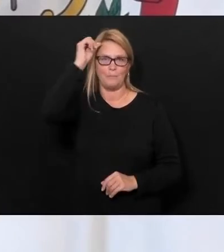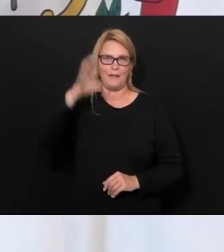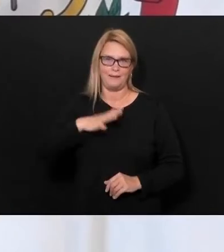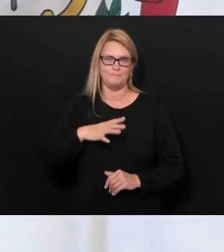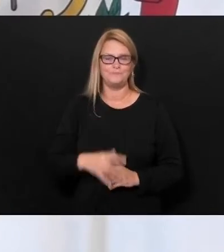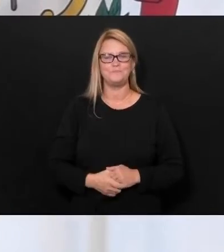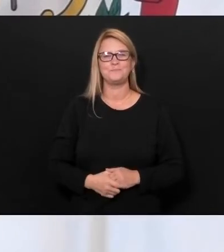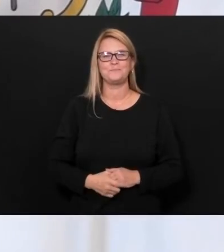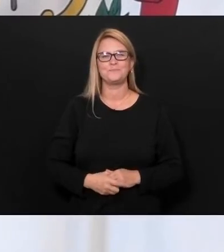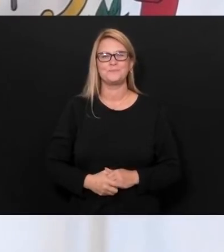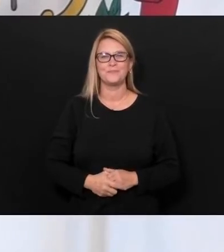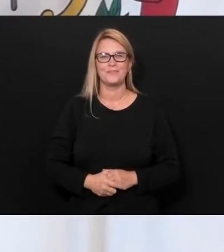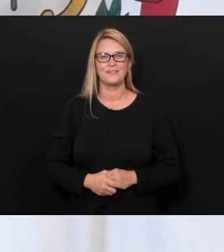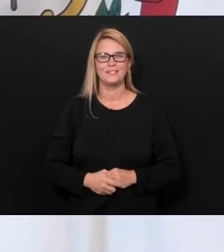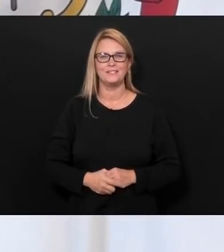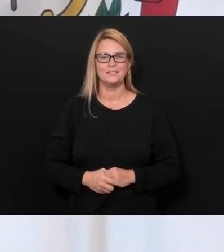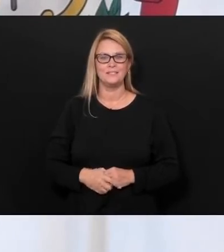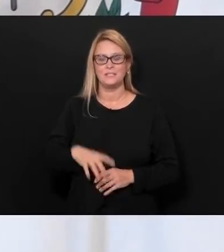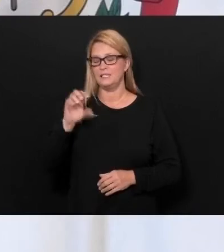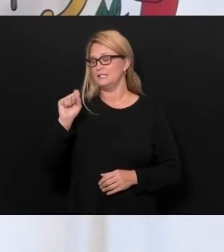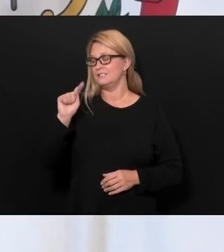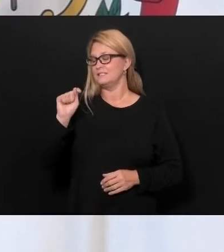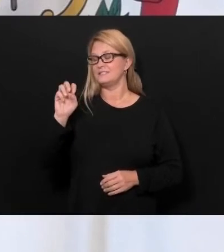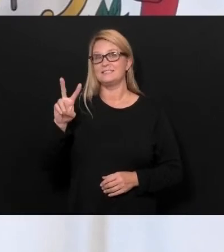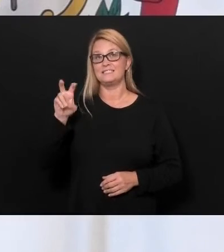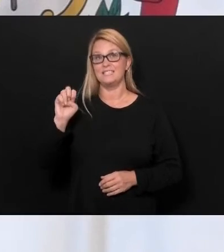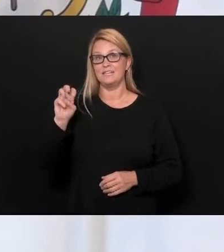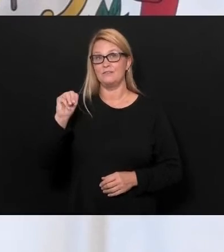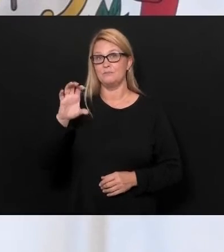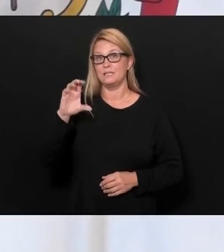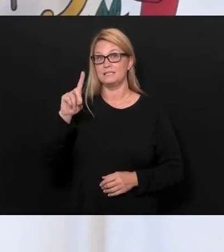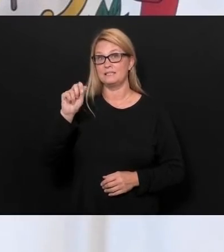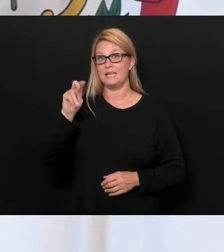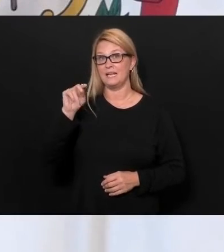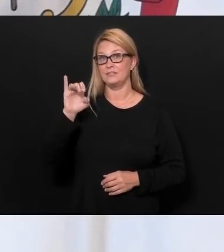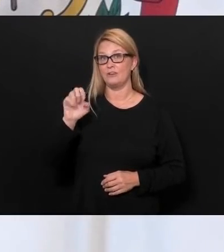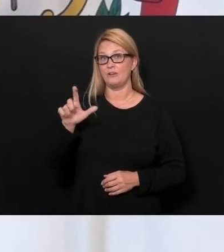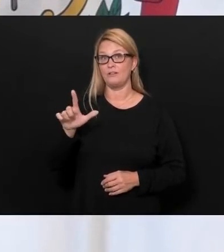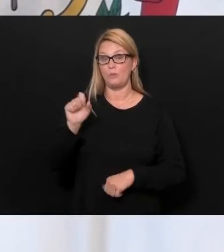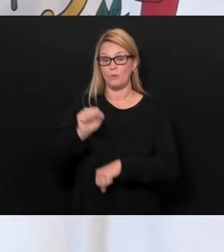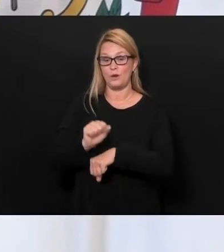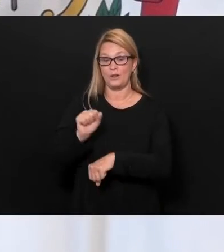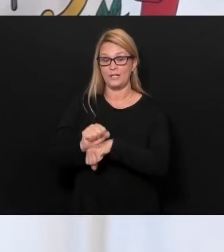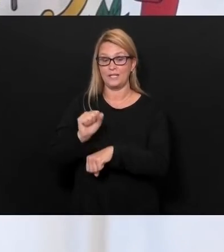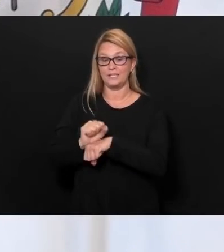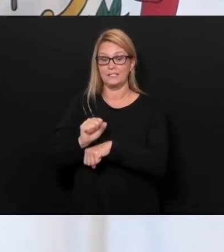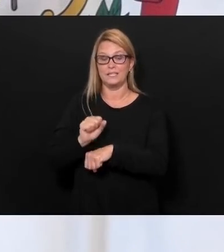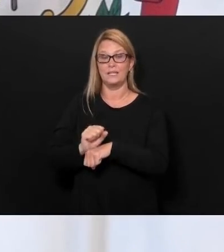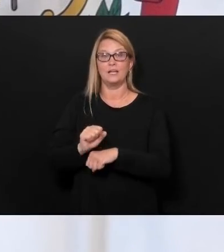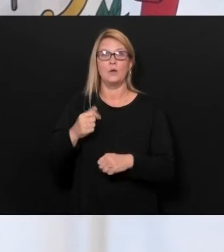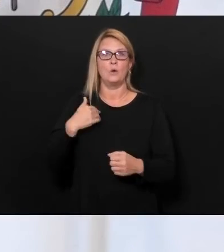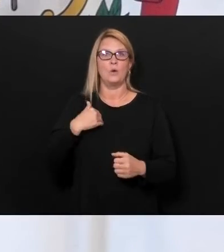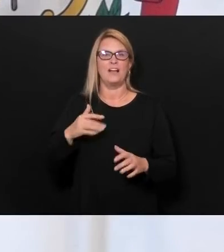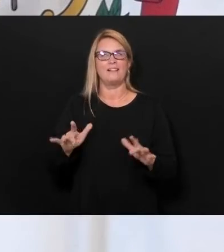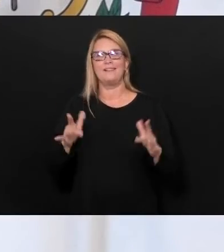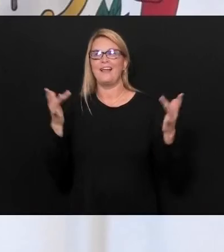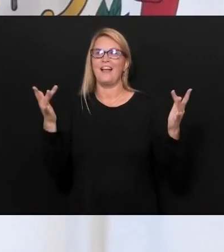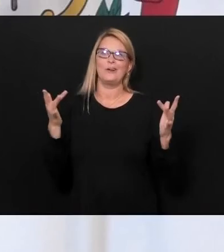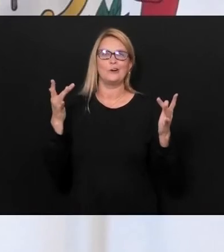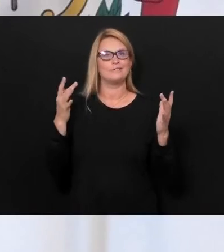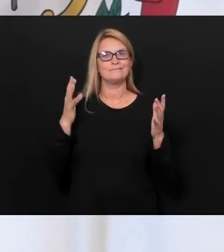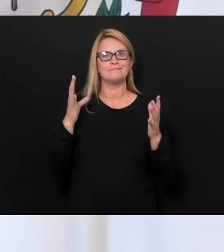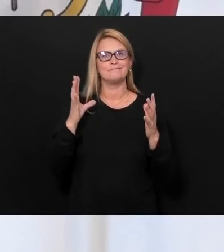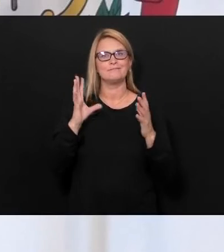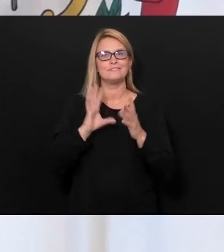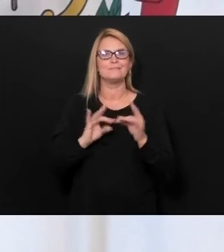Now, another thing, and this has come from Steve McDaniel and all the great people that are working, this is a little bit lighter note and everything,